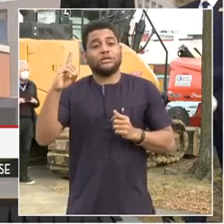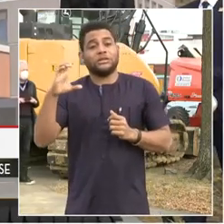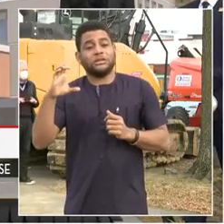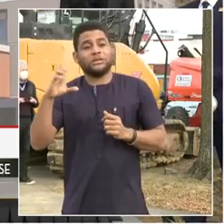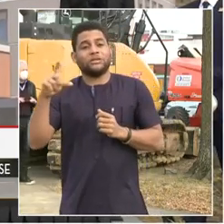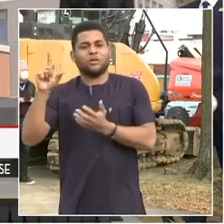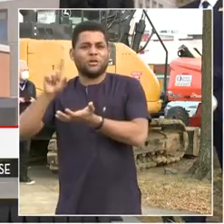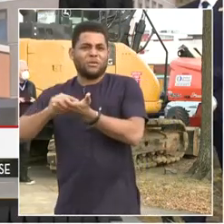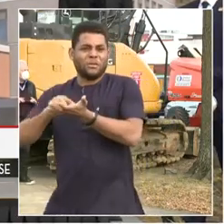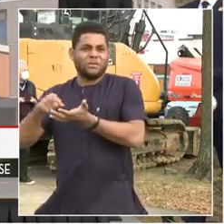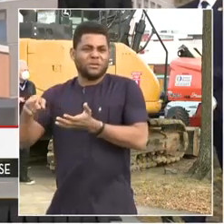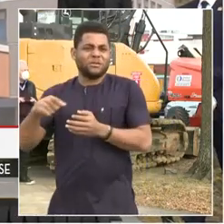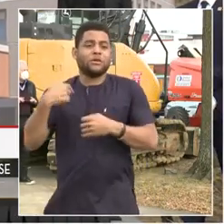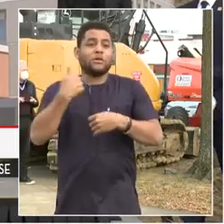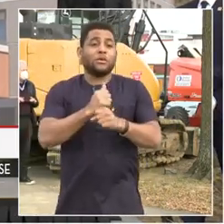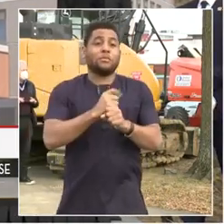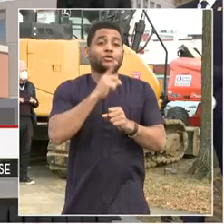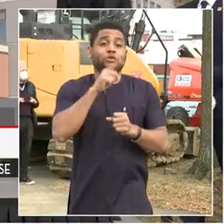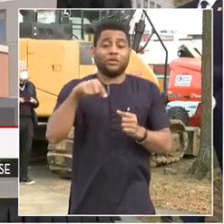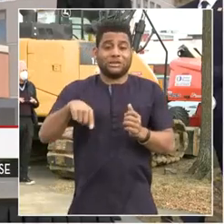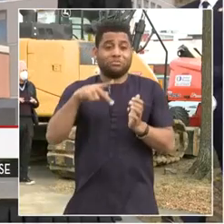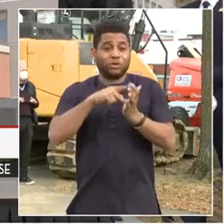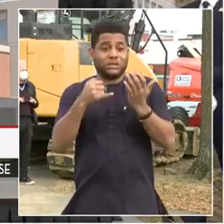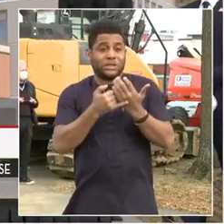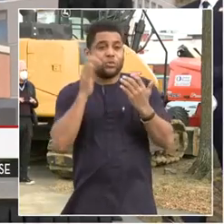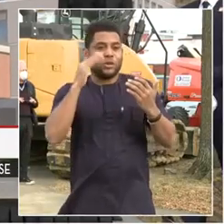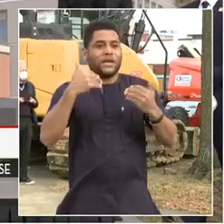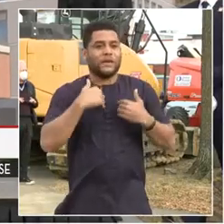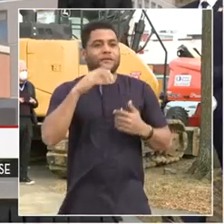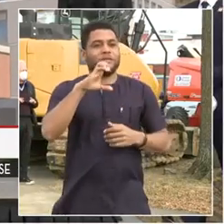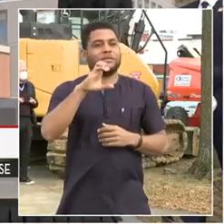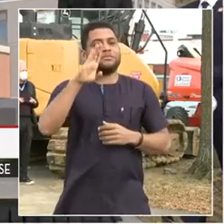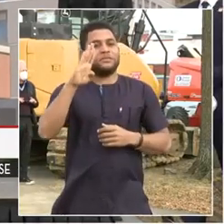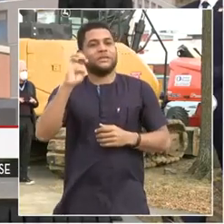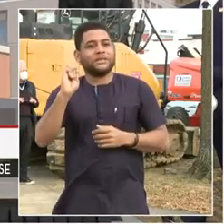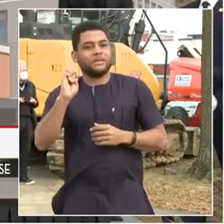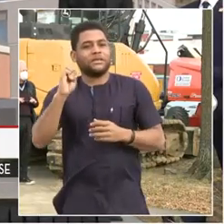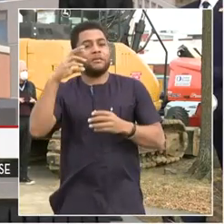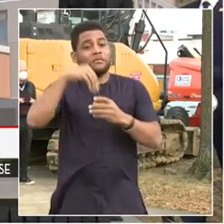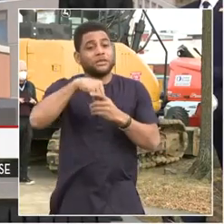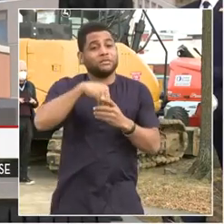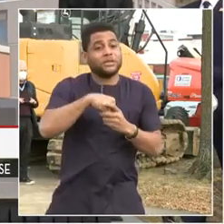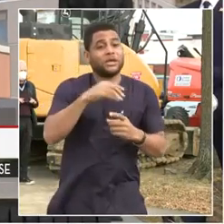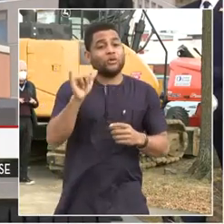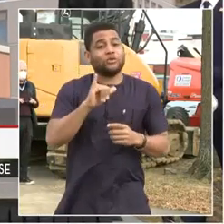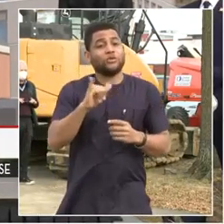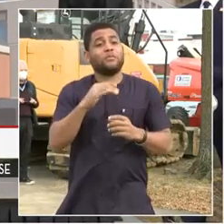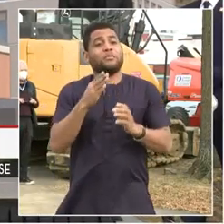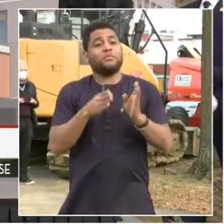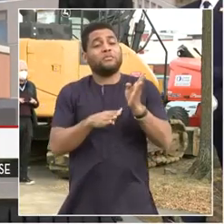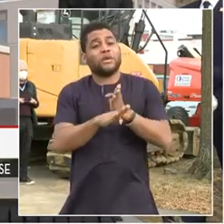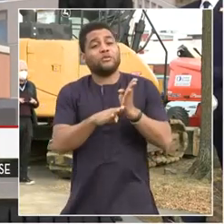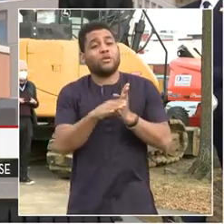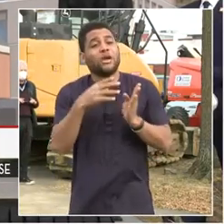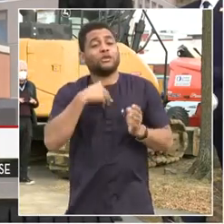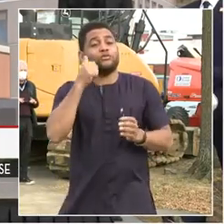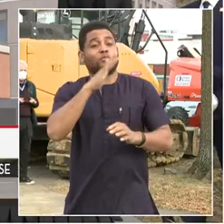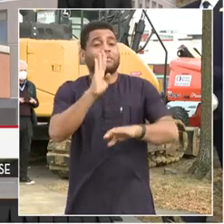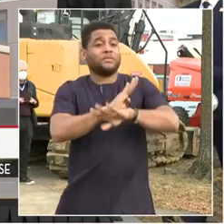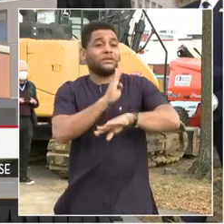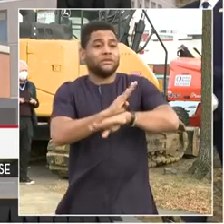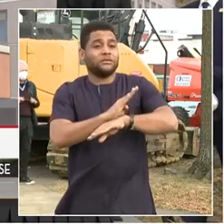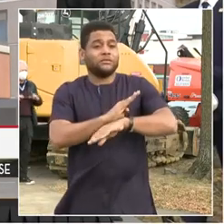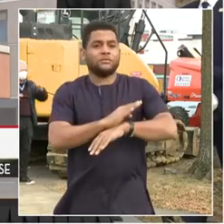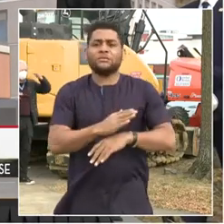will have CBE participation as well as minority and women's businesses. Well, thank you for asking